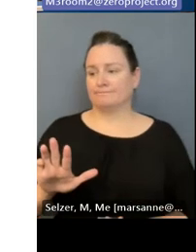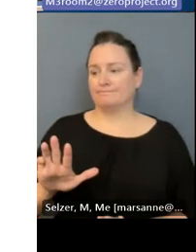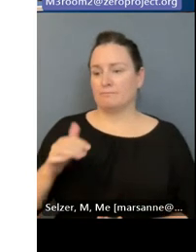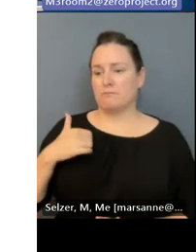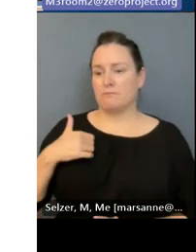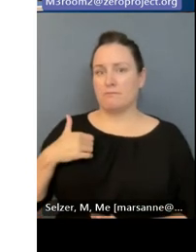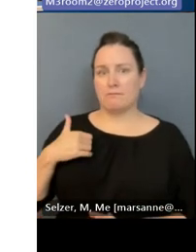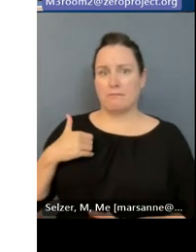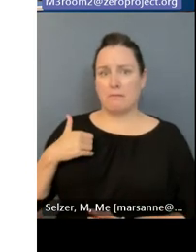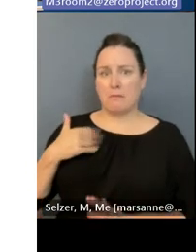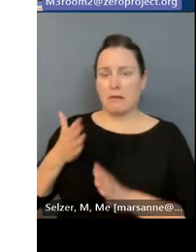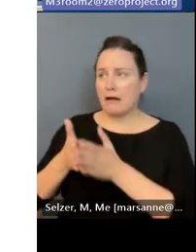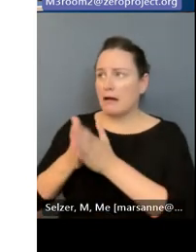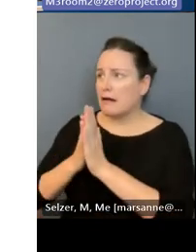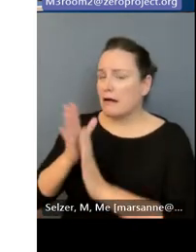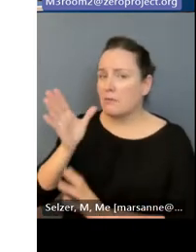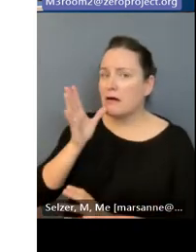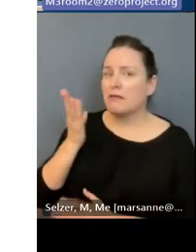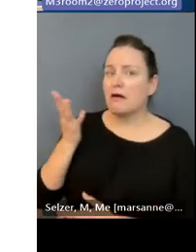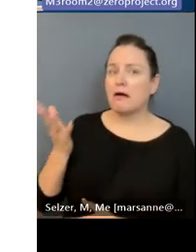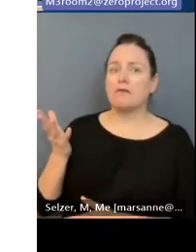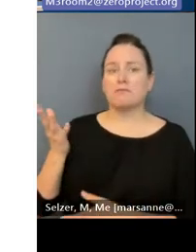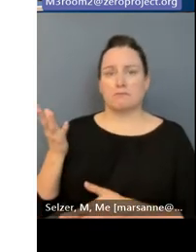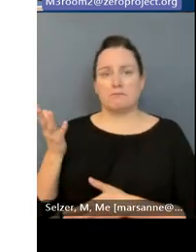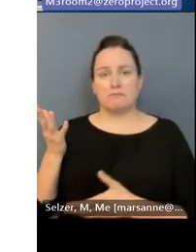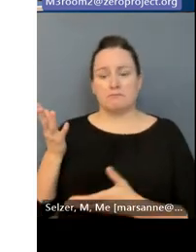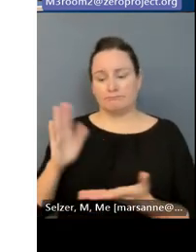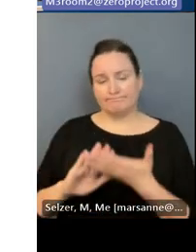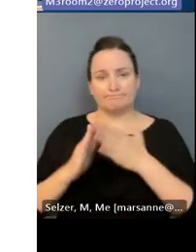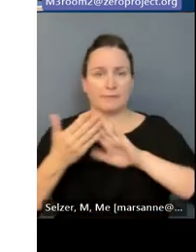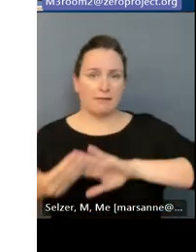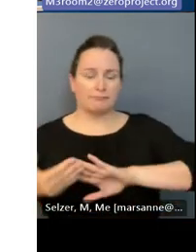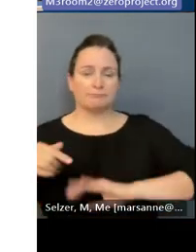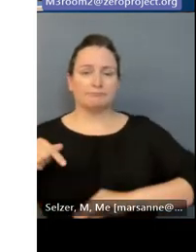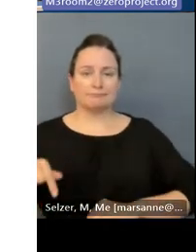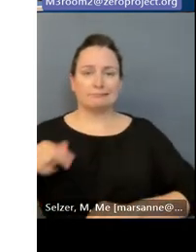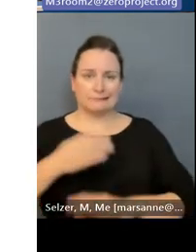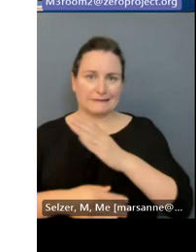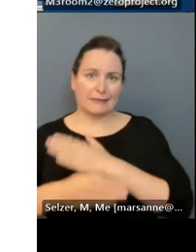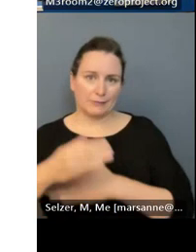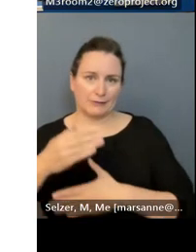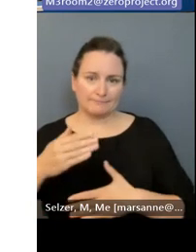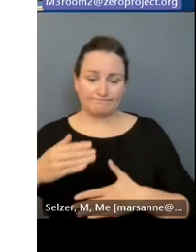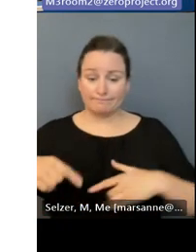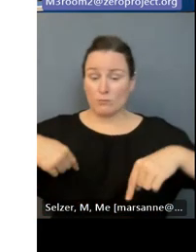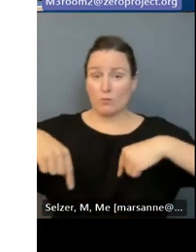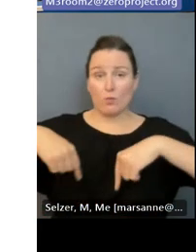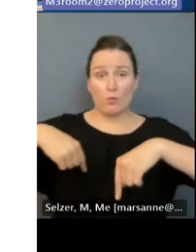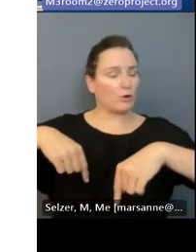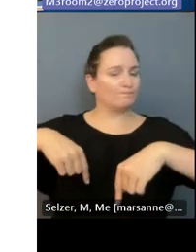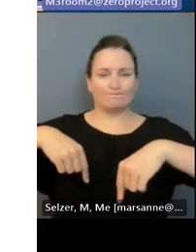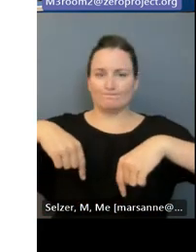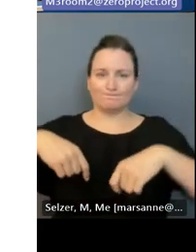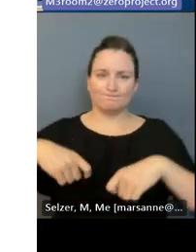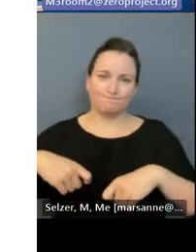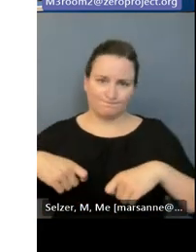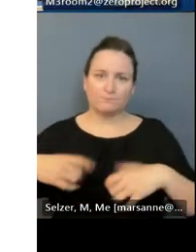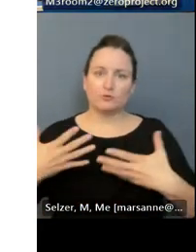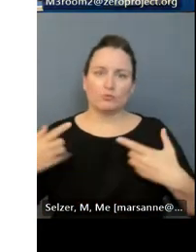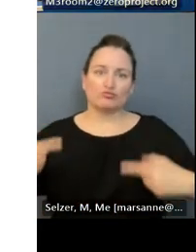So my father has to take a long break of 6 to 8 months from her job and shift base back to Delhi for her